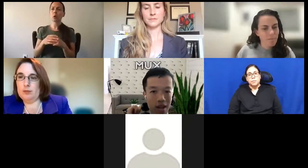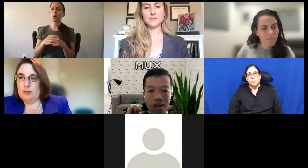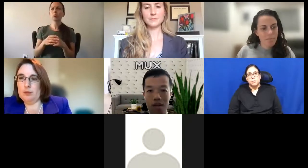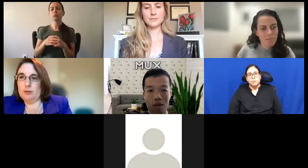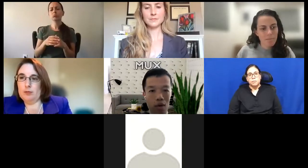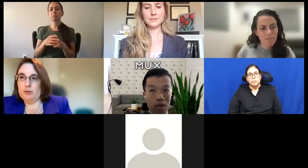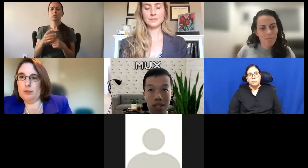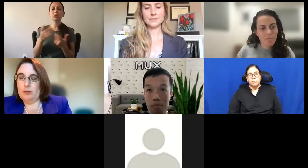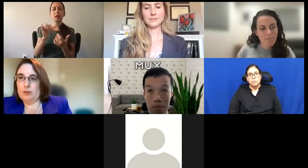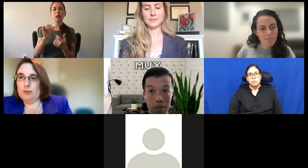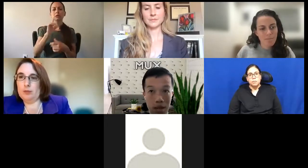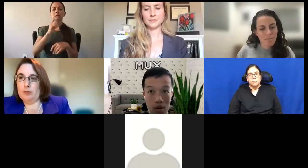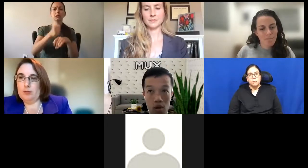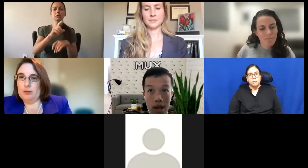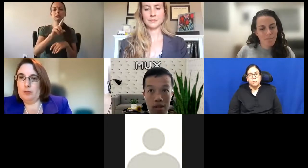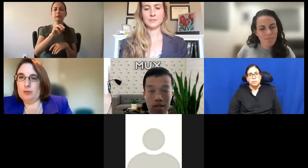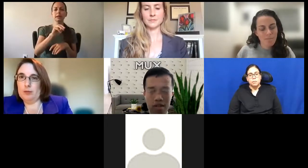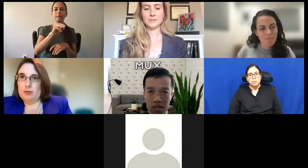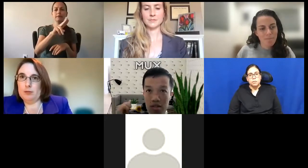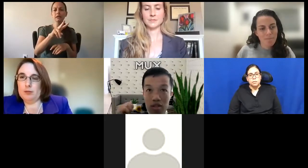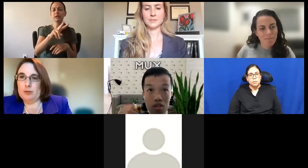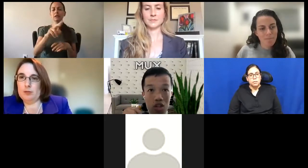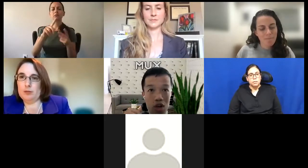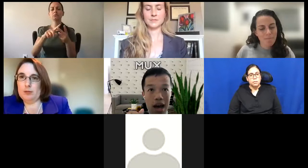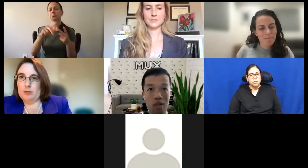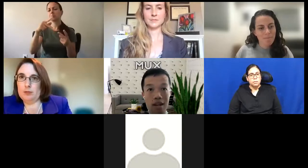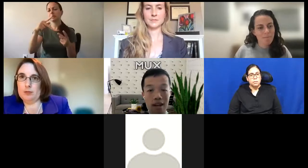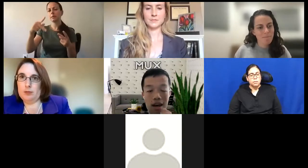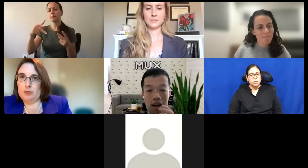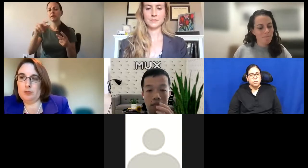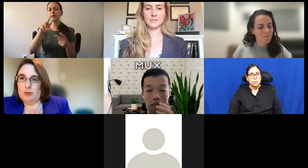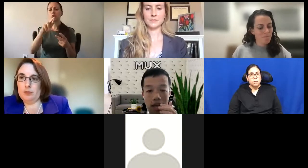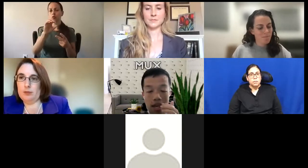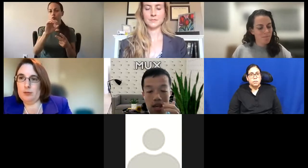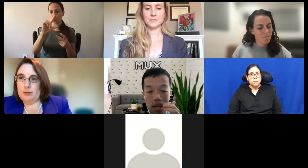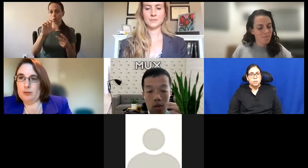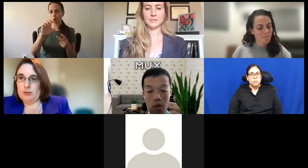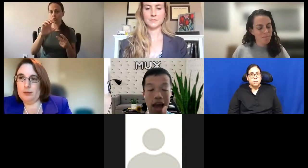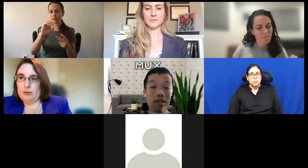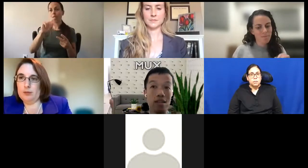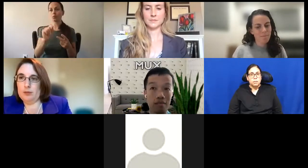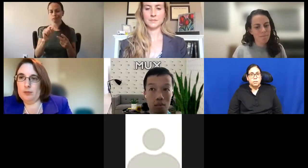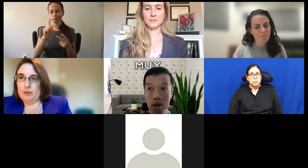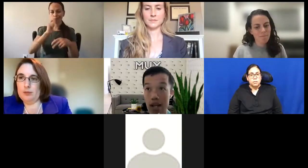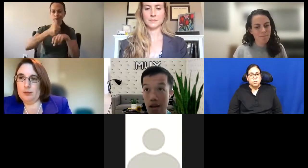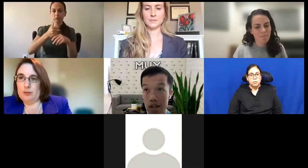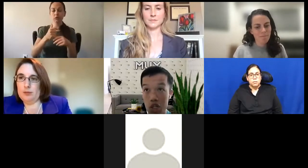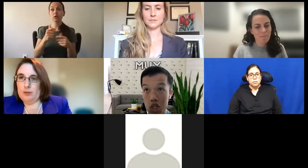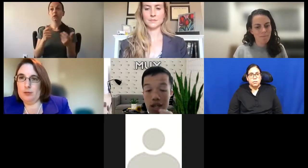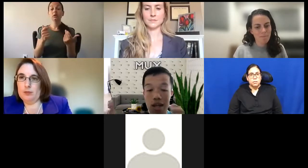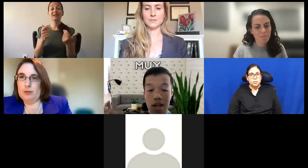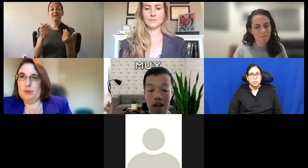to like the DMV or the recent PPP loan rollouts to show how with the absence of